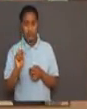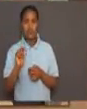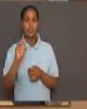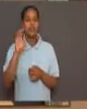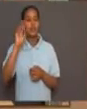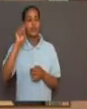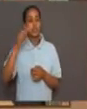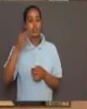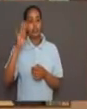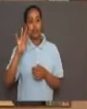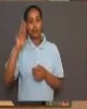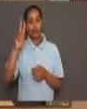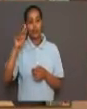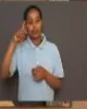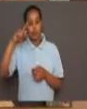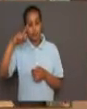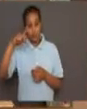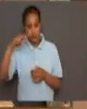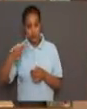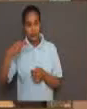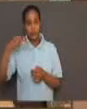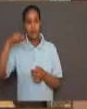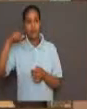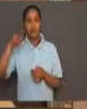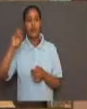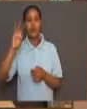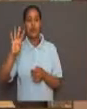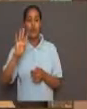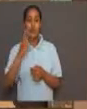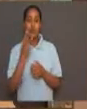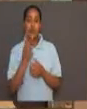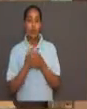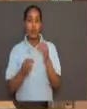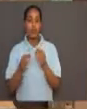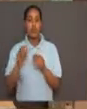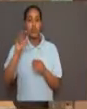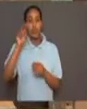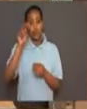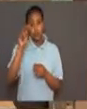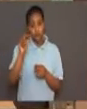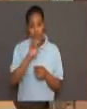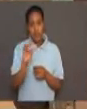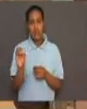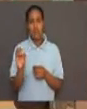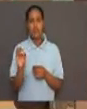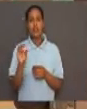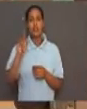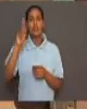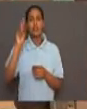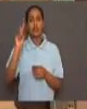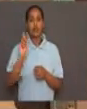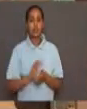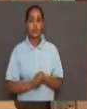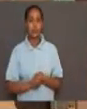Diammonium monohydrogen phosphate contains both nitrogen and